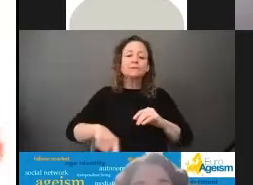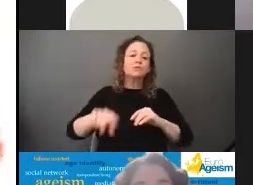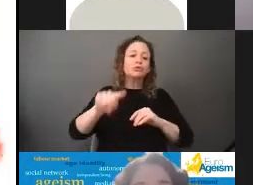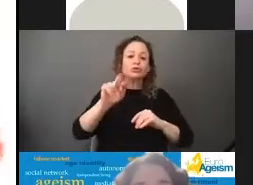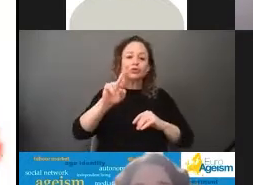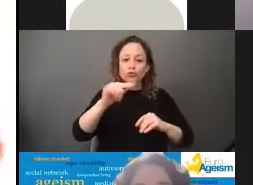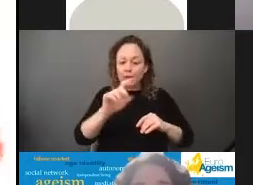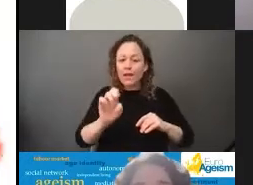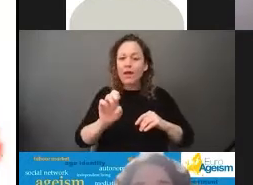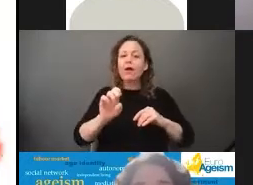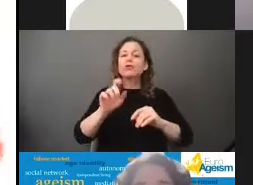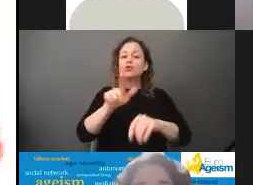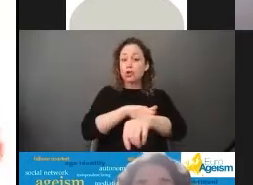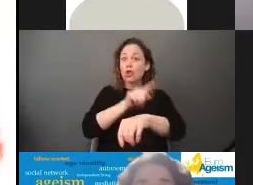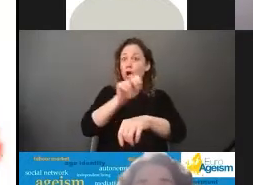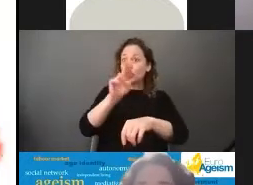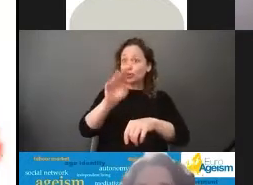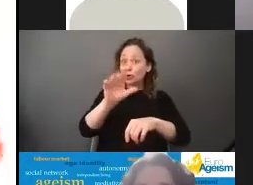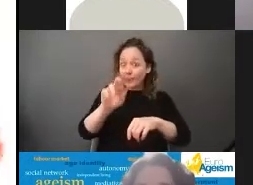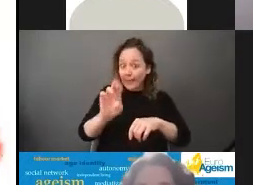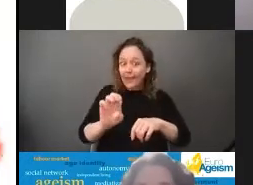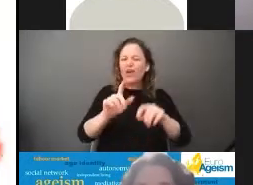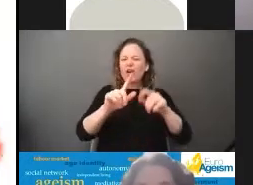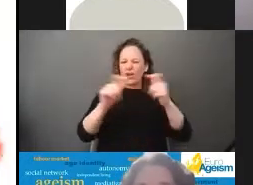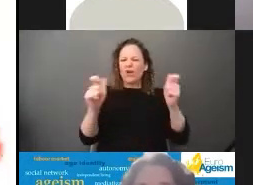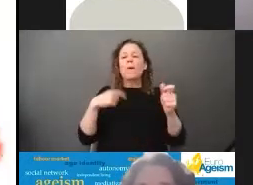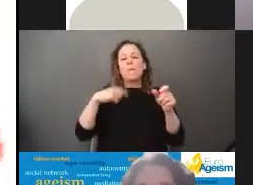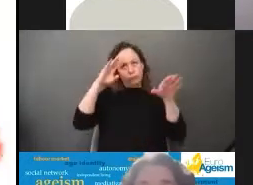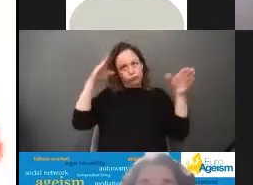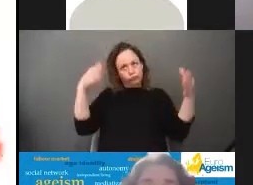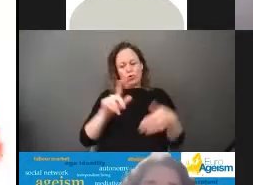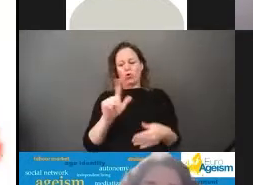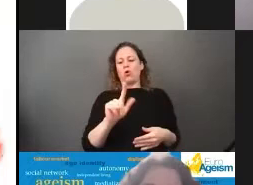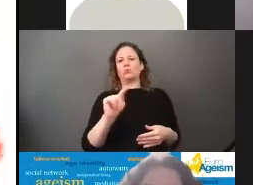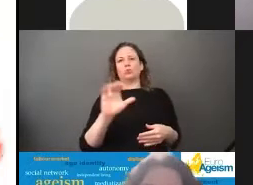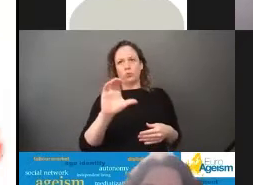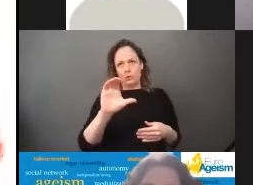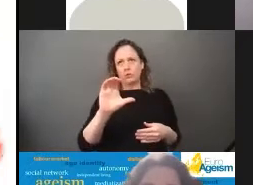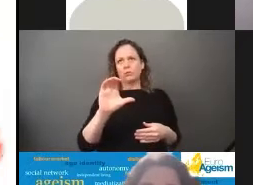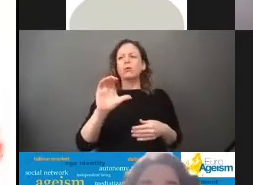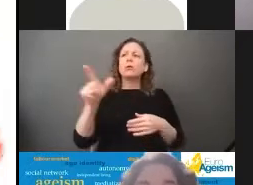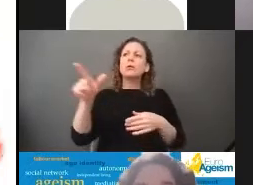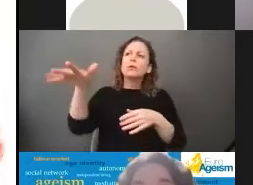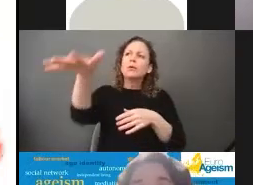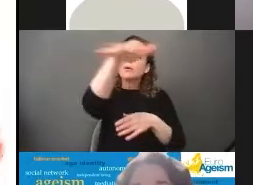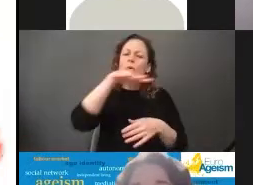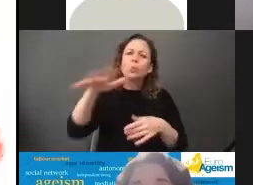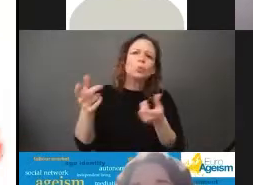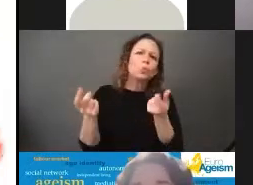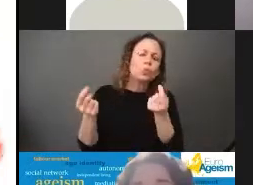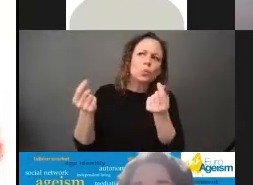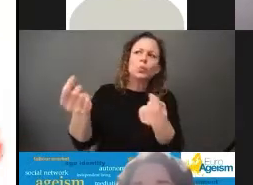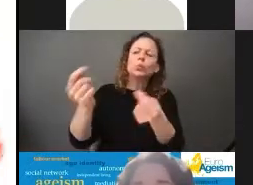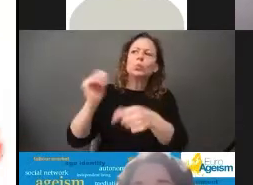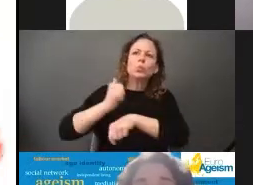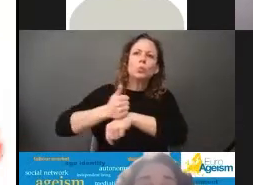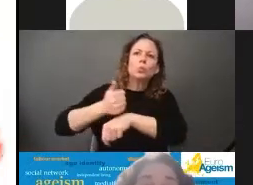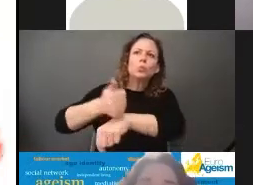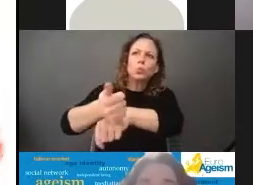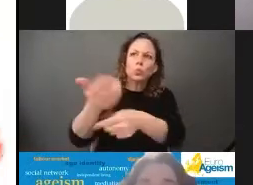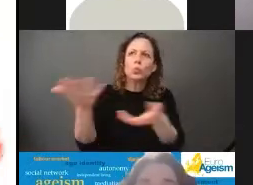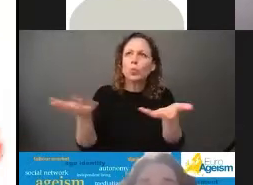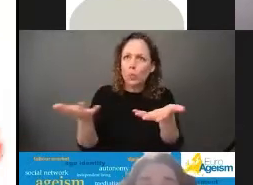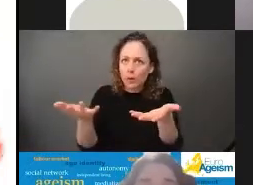I will be focused primarily on long-term care measures that have been taken place pretty much worldwide,